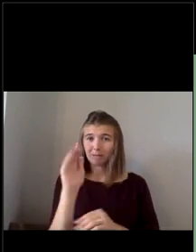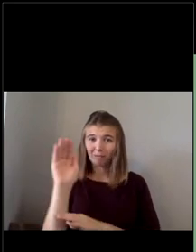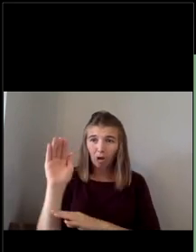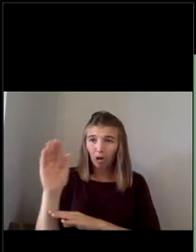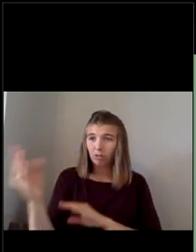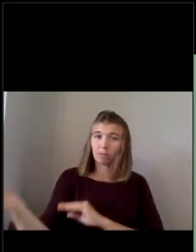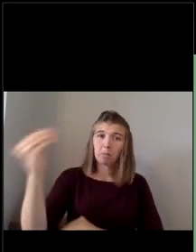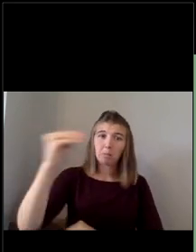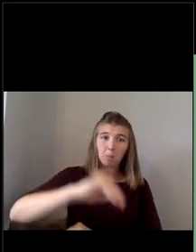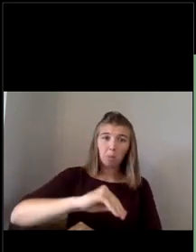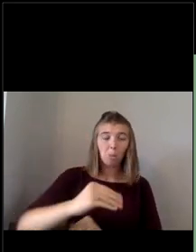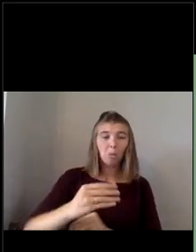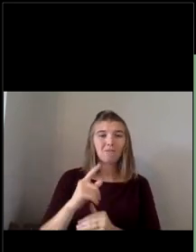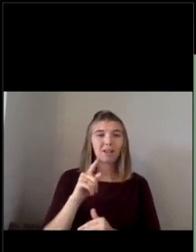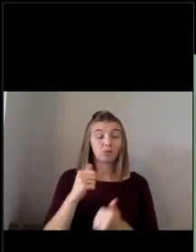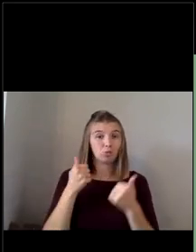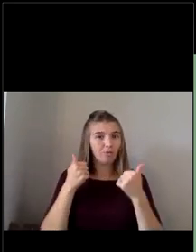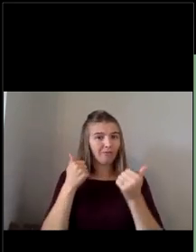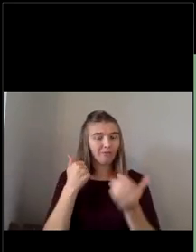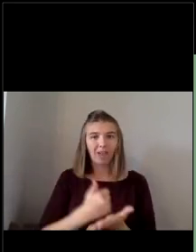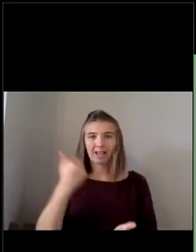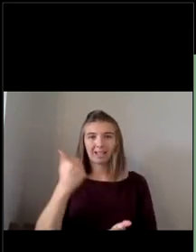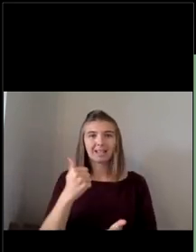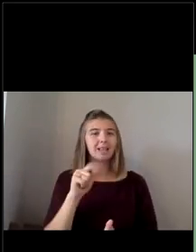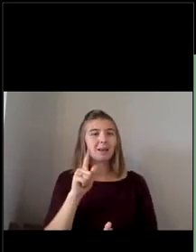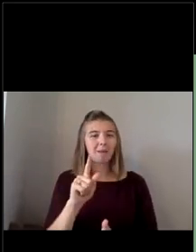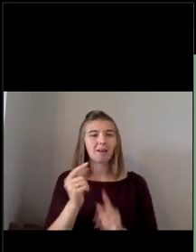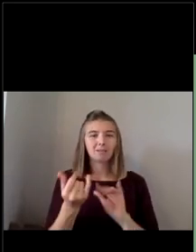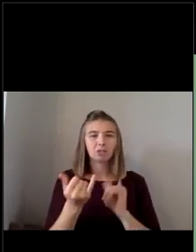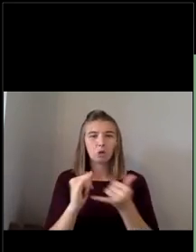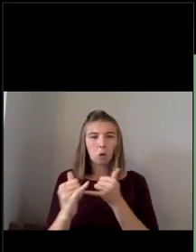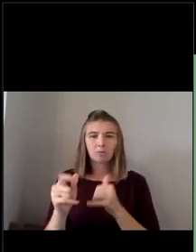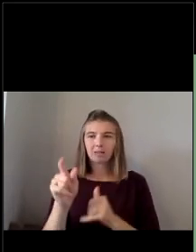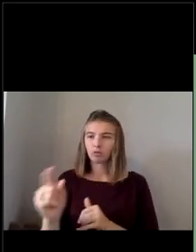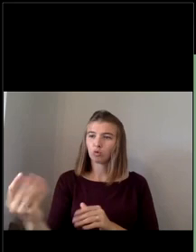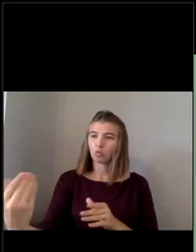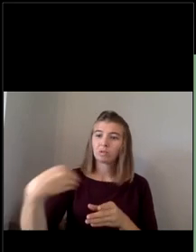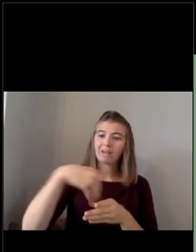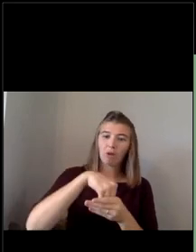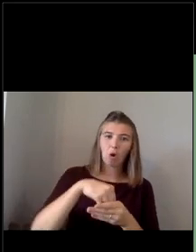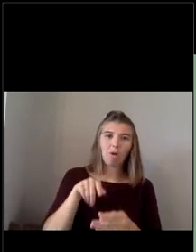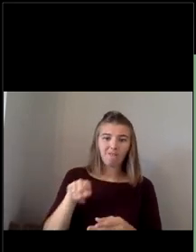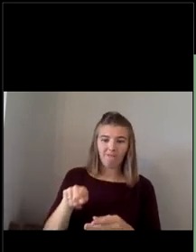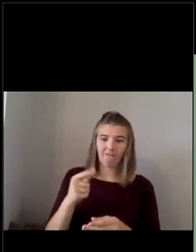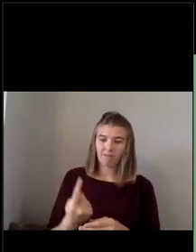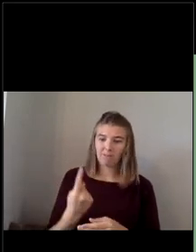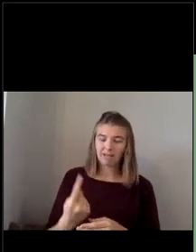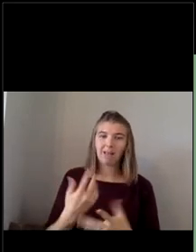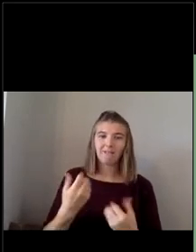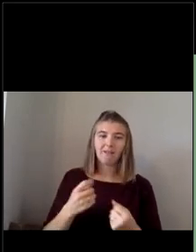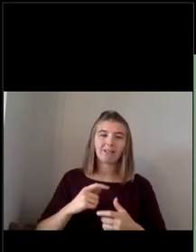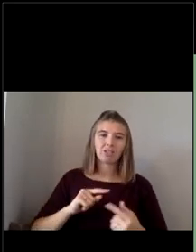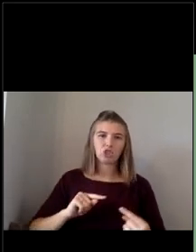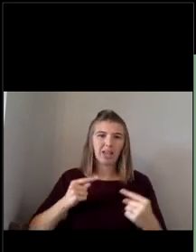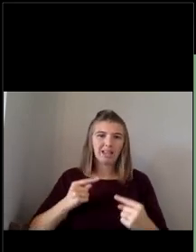good, but can often present some challenges for those students and staff that may come from the